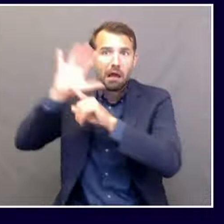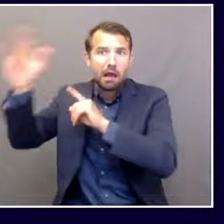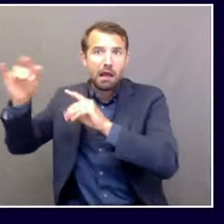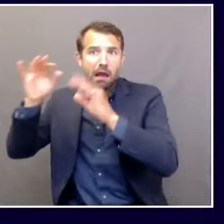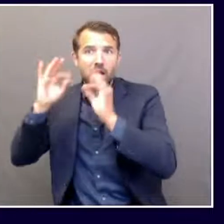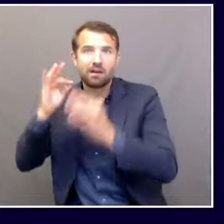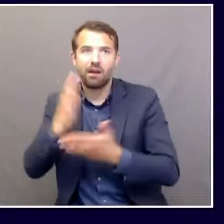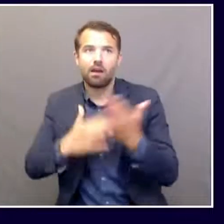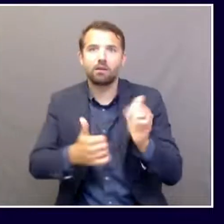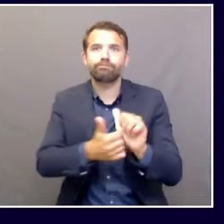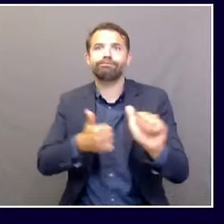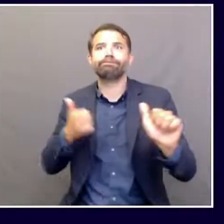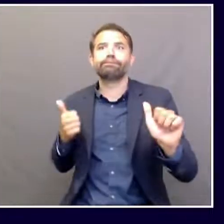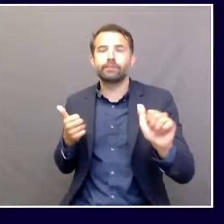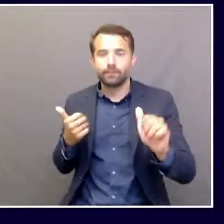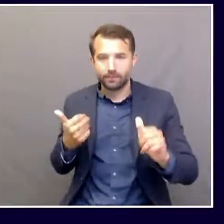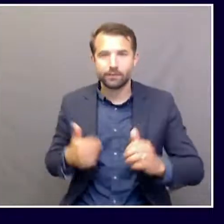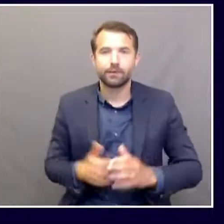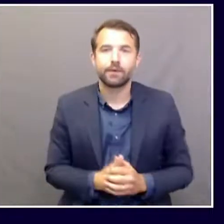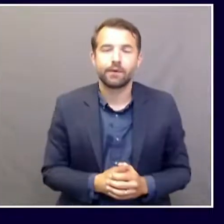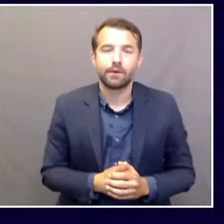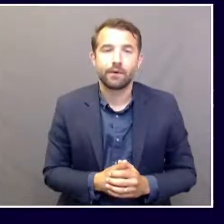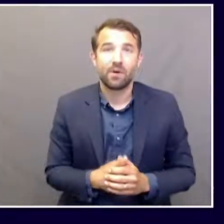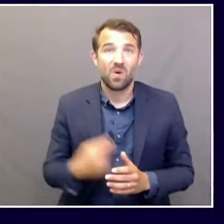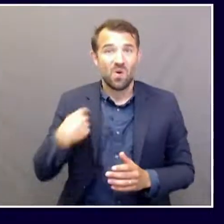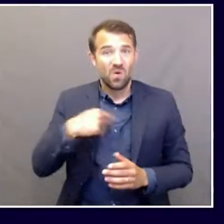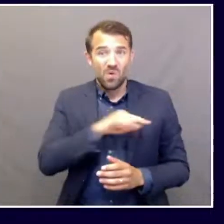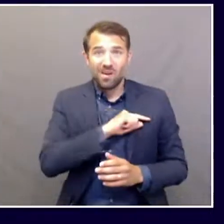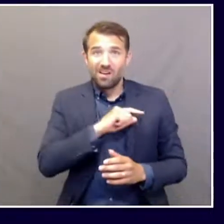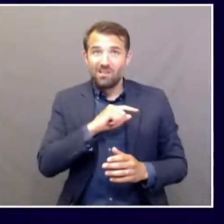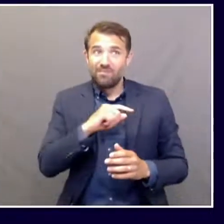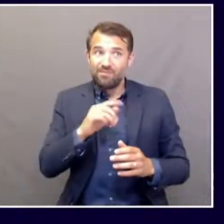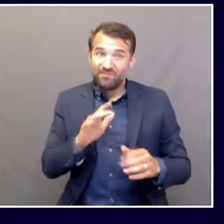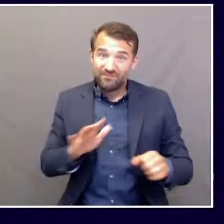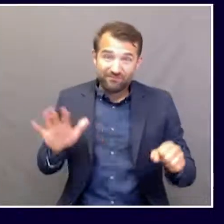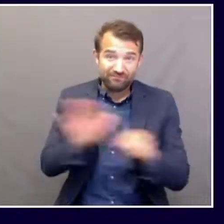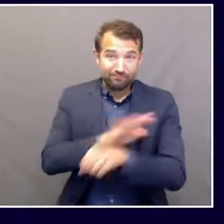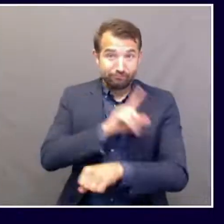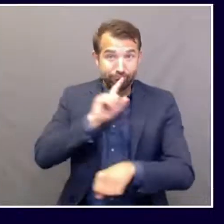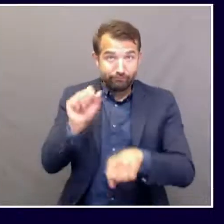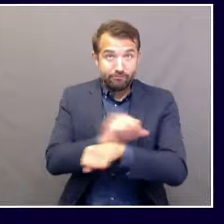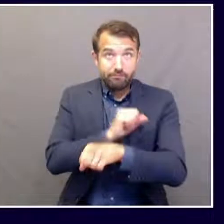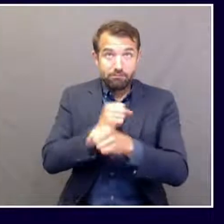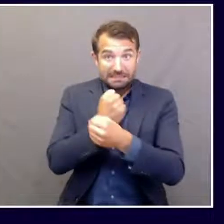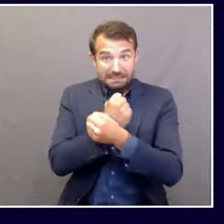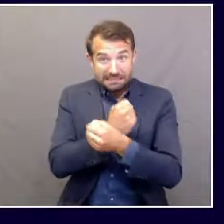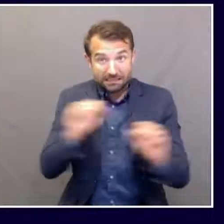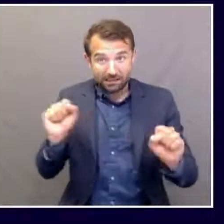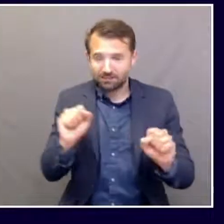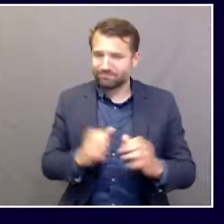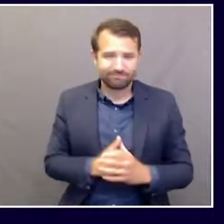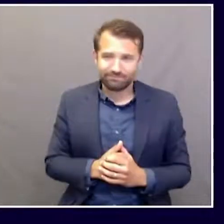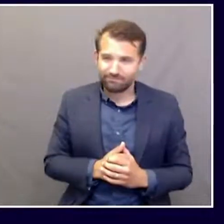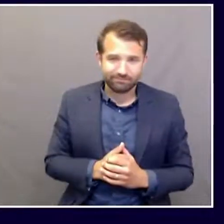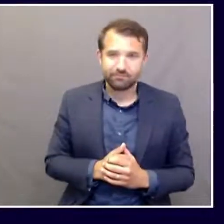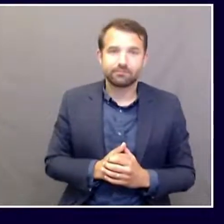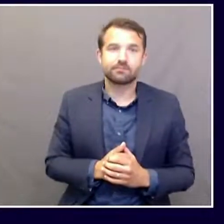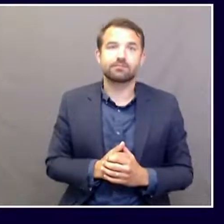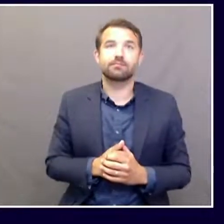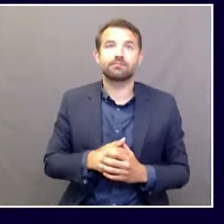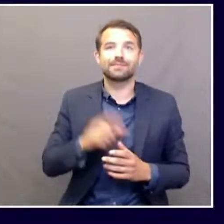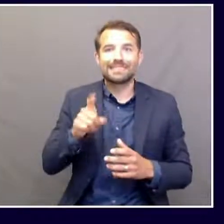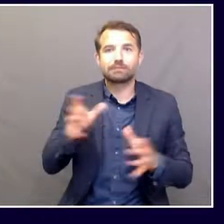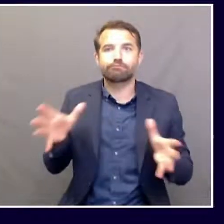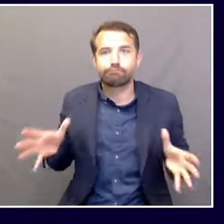safe as our least vaccinated county. So we've got more work to do to make sure that every county in Maine can get its vaccination rates